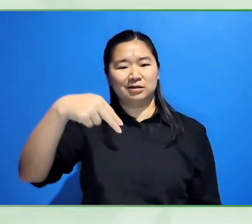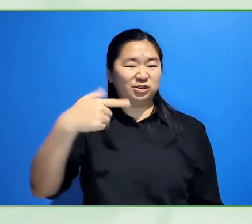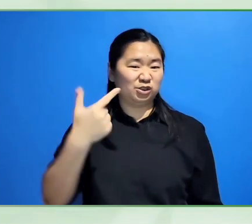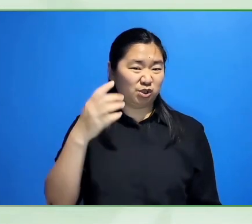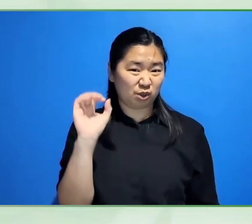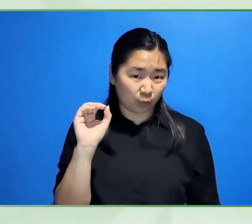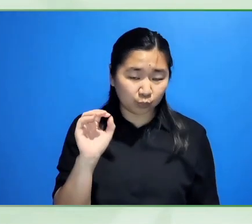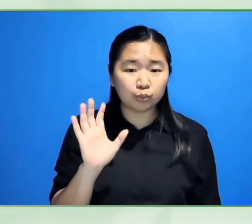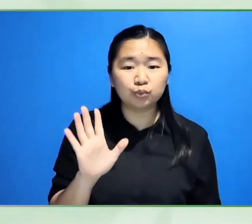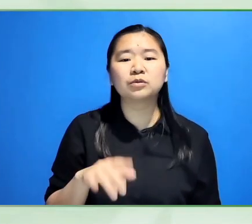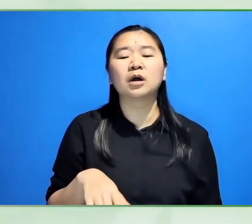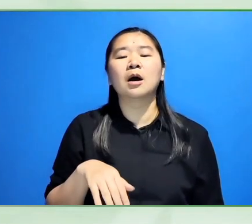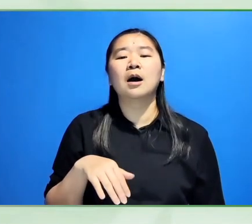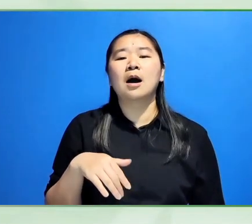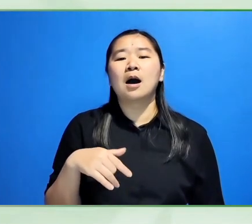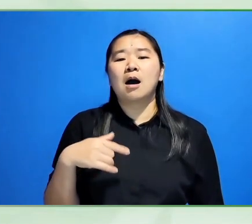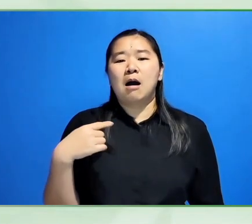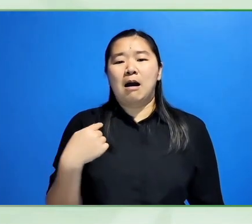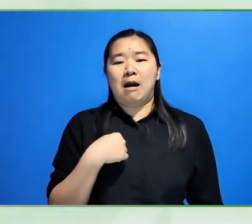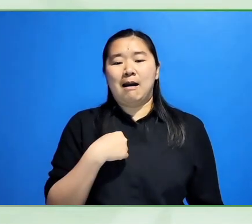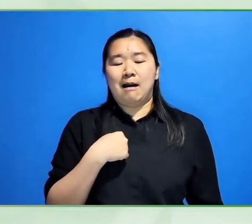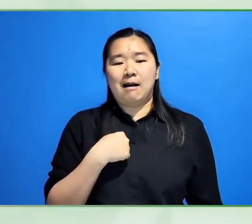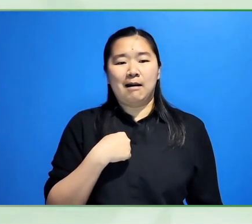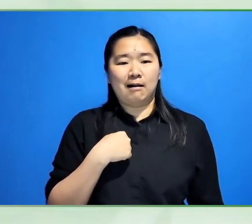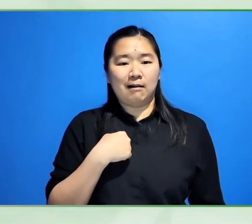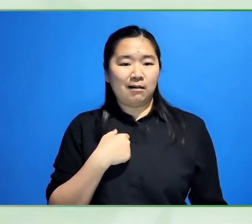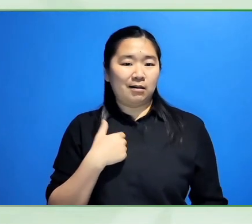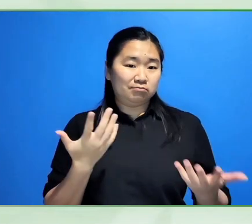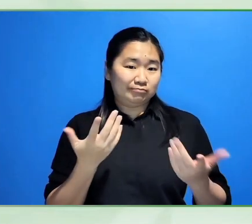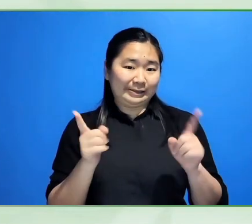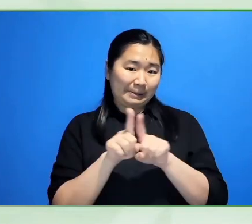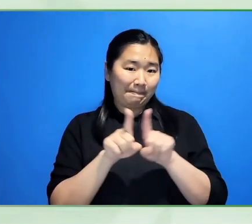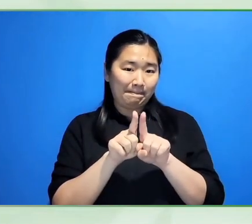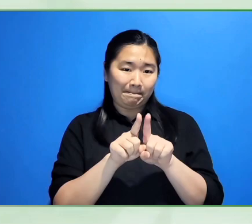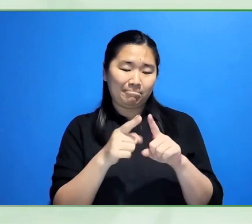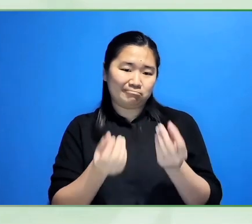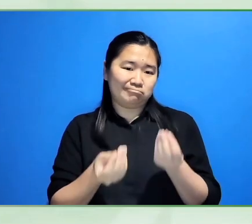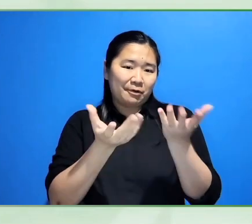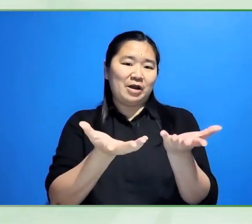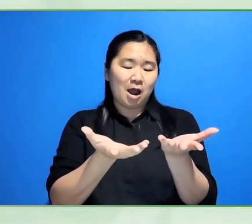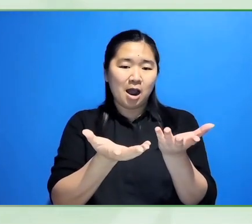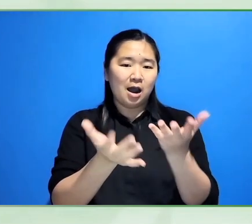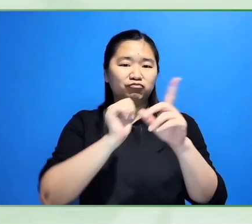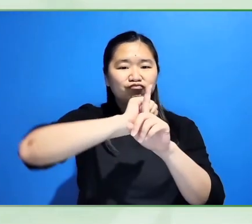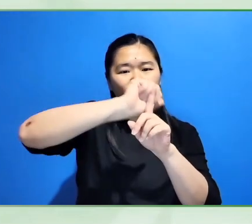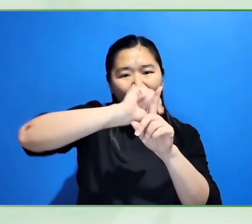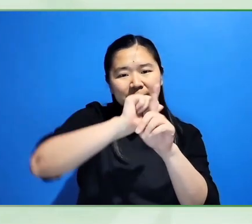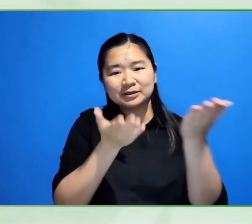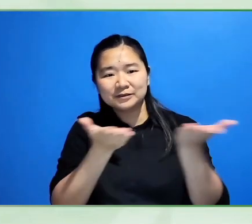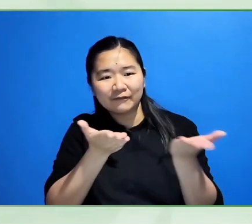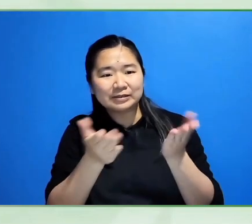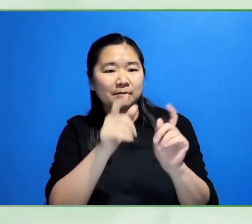on humanitarian crisis. My question is to Mr. Mohammed. I'm